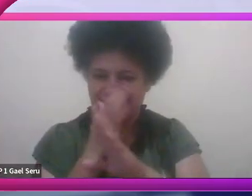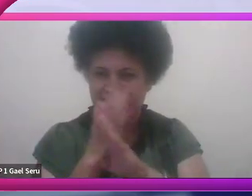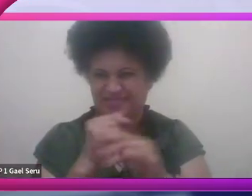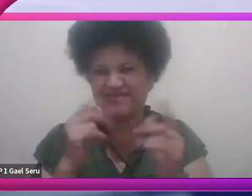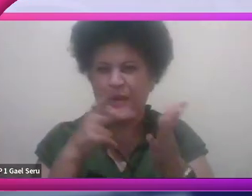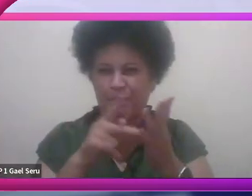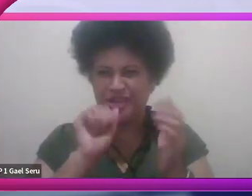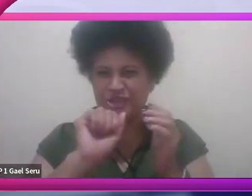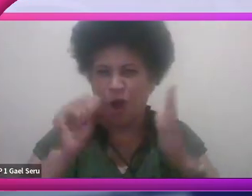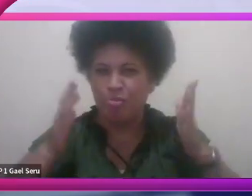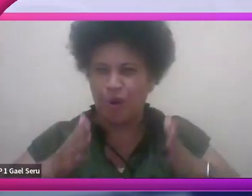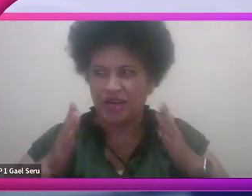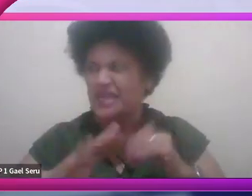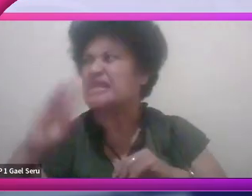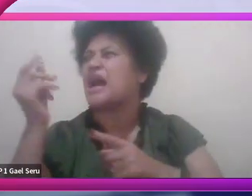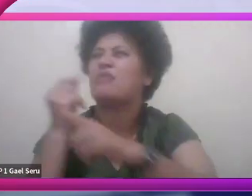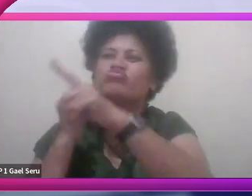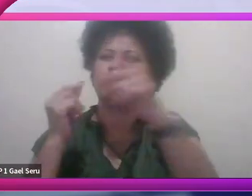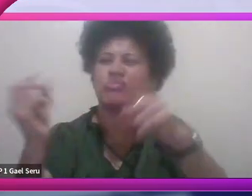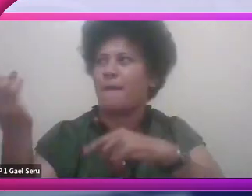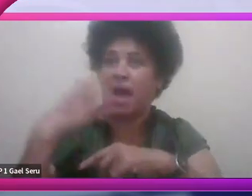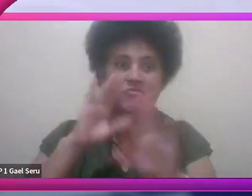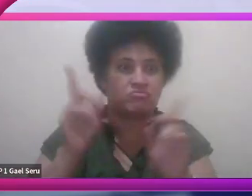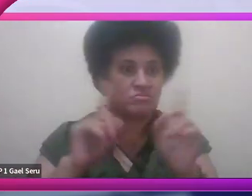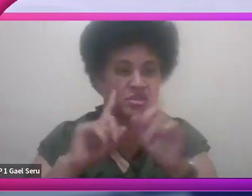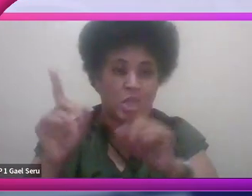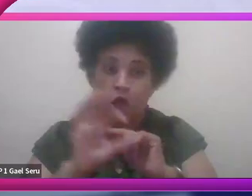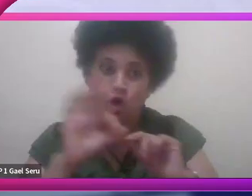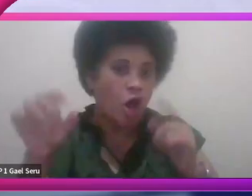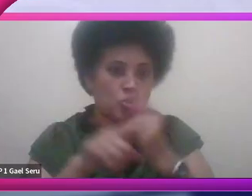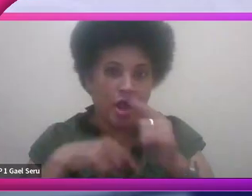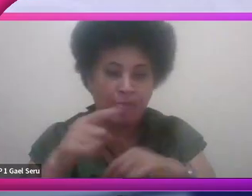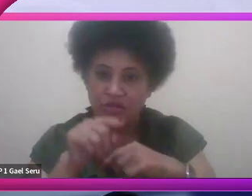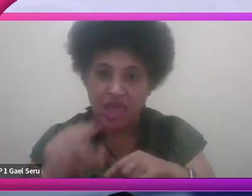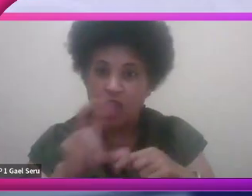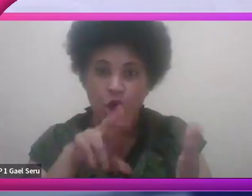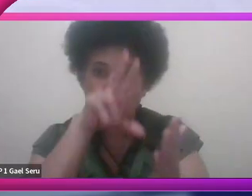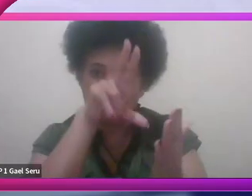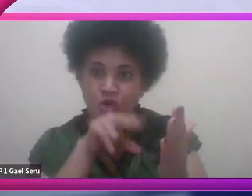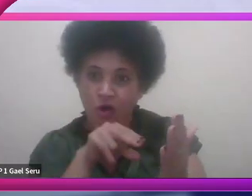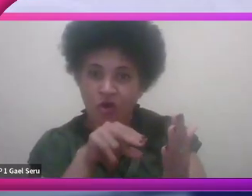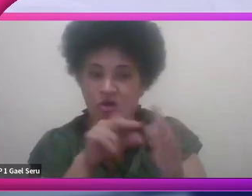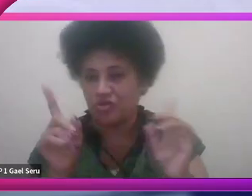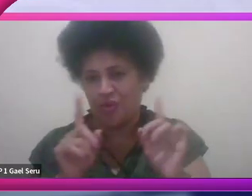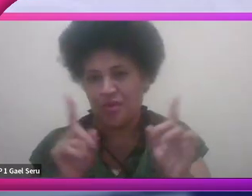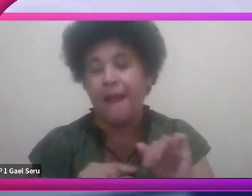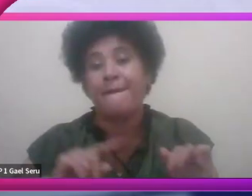it. Even some of the countries said, Dr. Nin, you're not allowed to draw the picture of this and things like that.